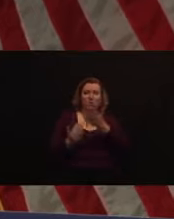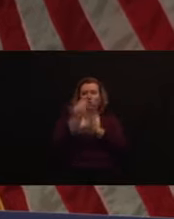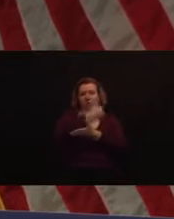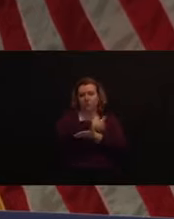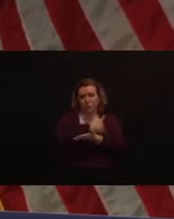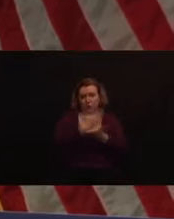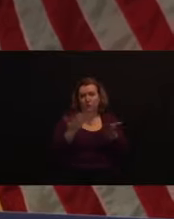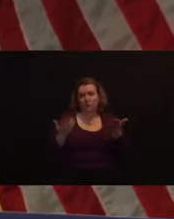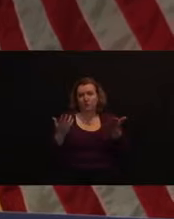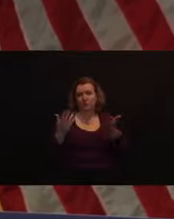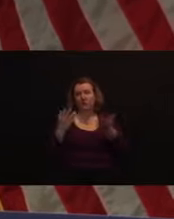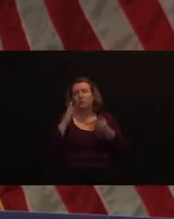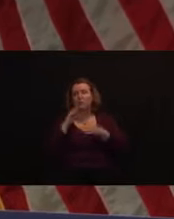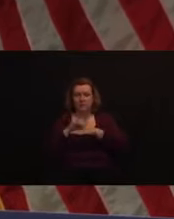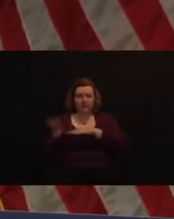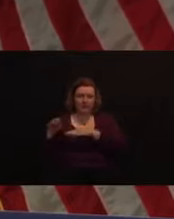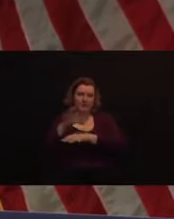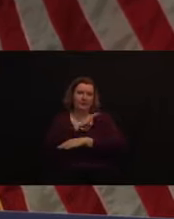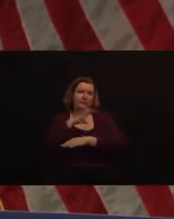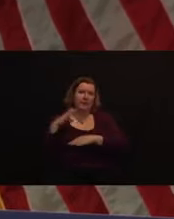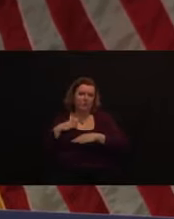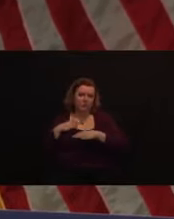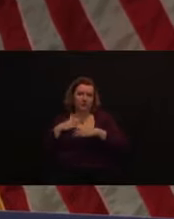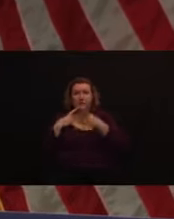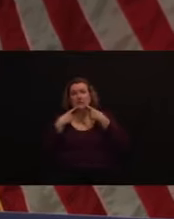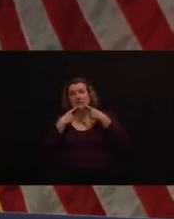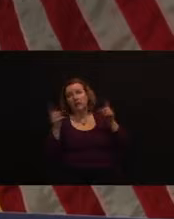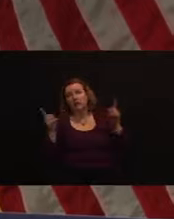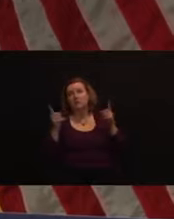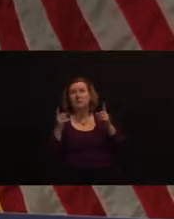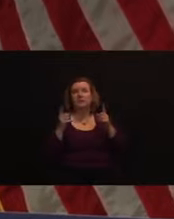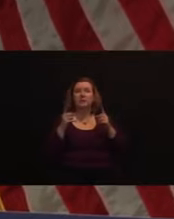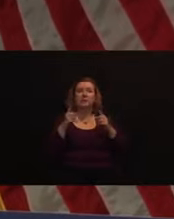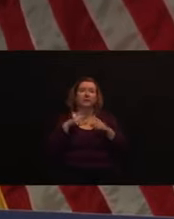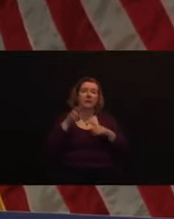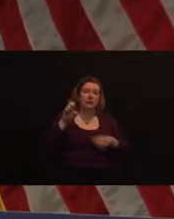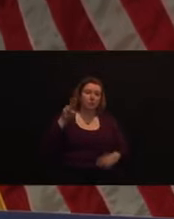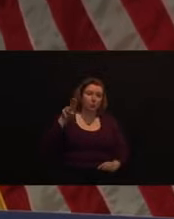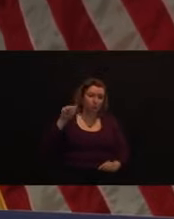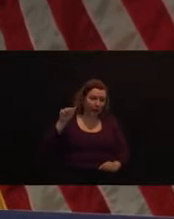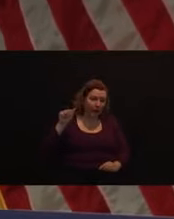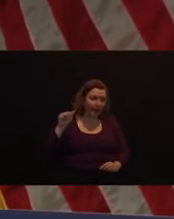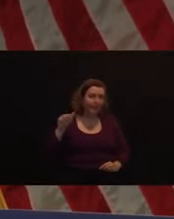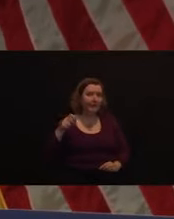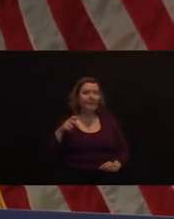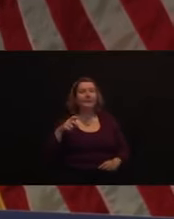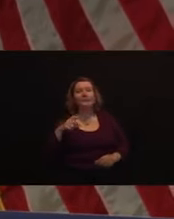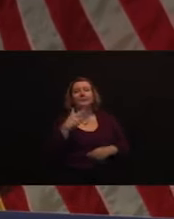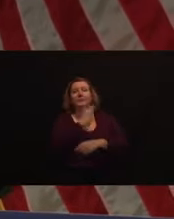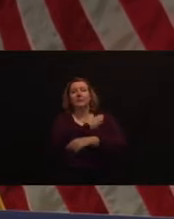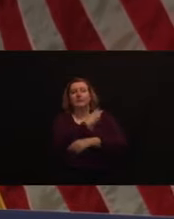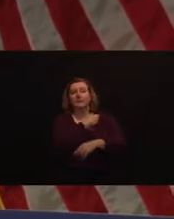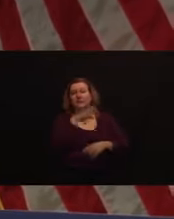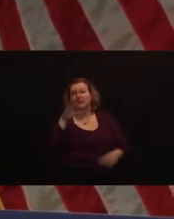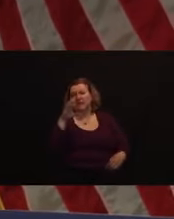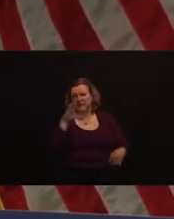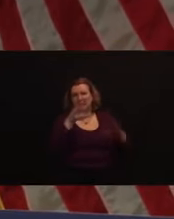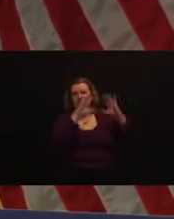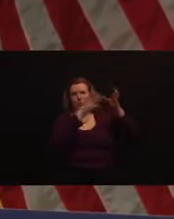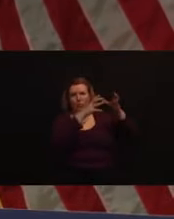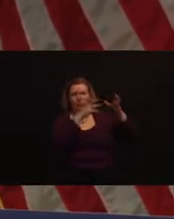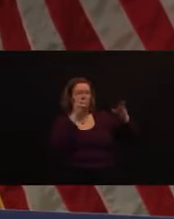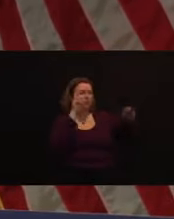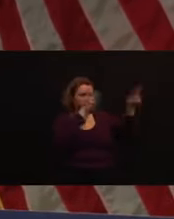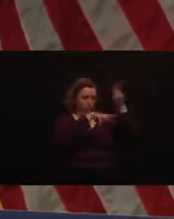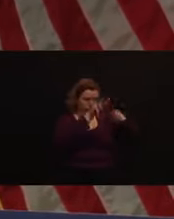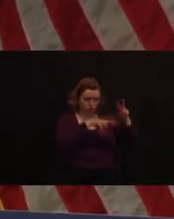committee. They'll issue the EUA. The Advisory Committee on Immunization Practices for the CDC will review it. Eventually, there'll be a recommendation. It